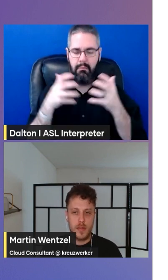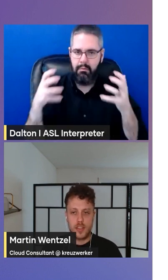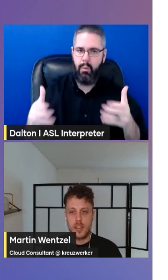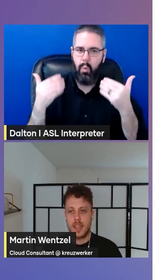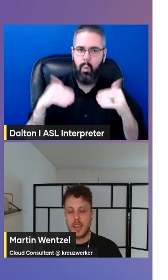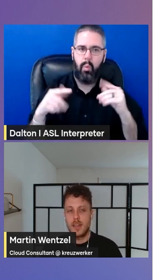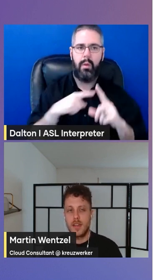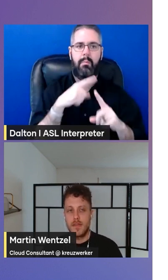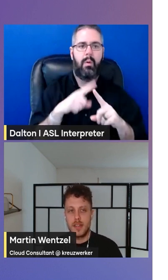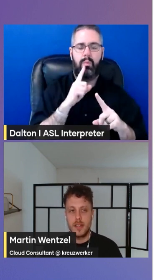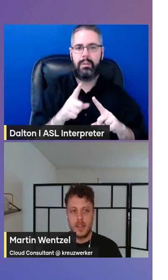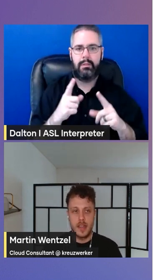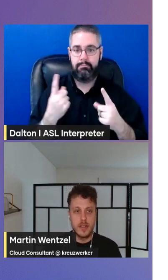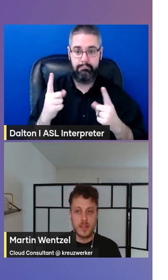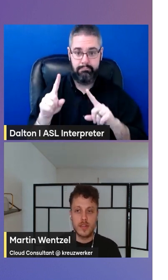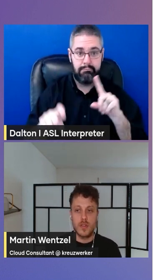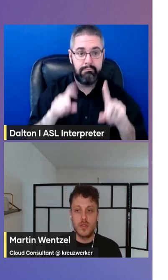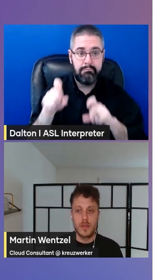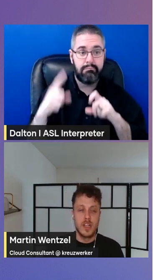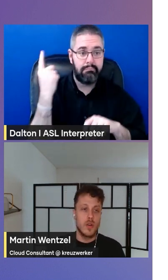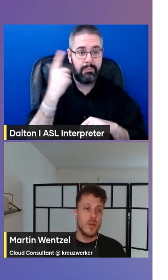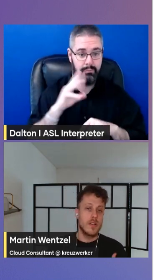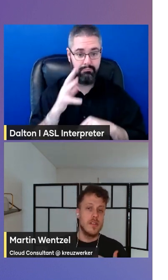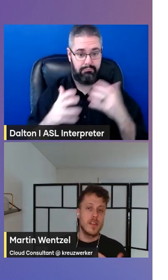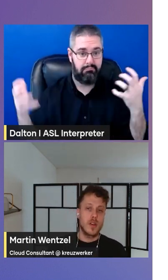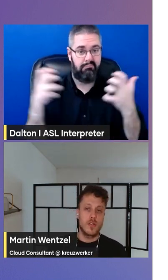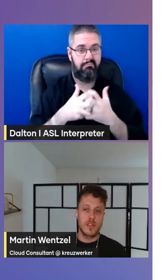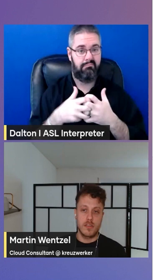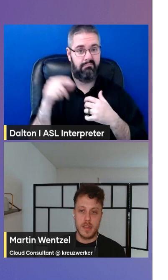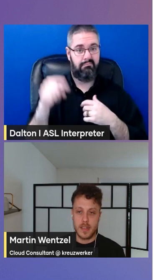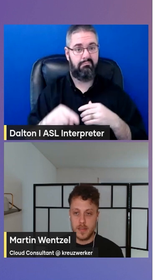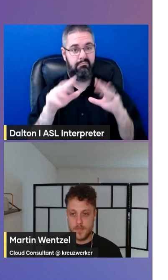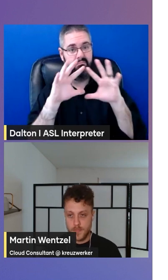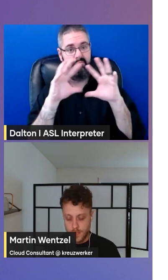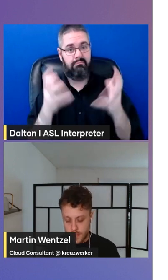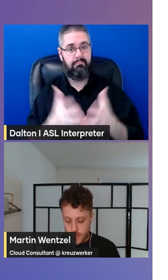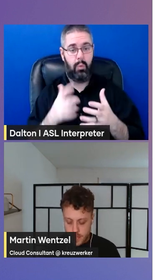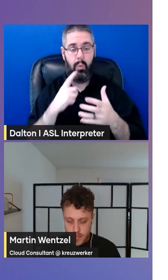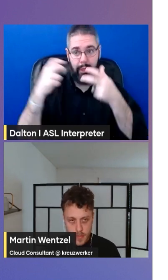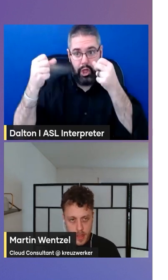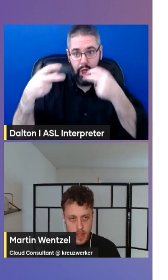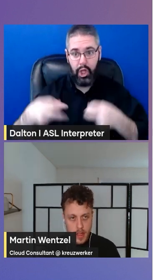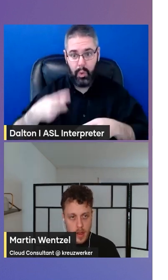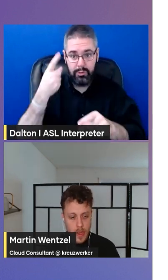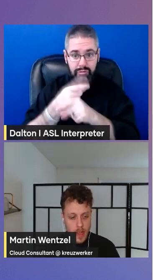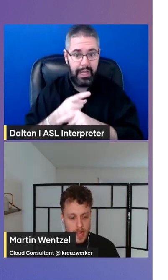really questioning if they fit into the scope or if the code is correct.